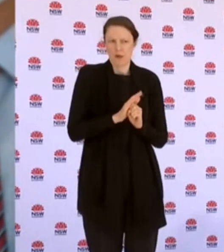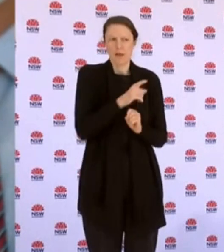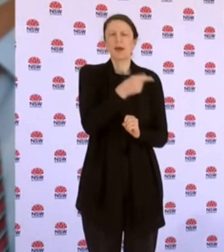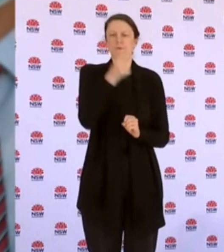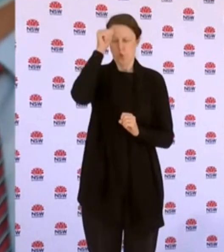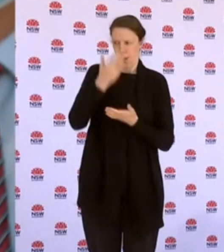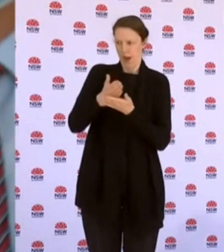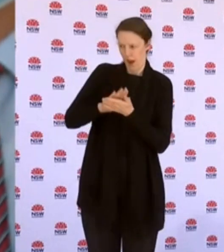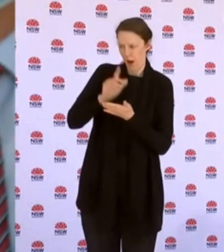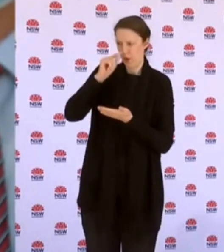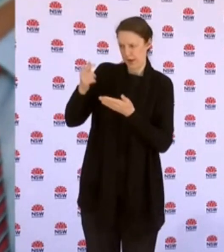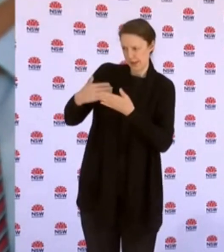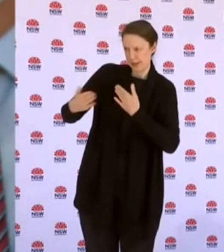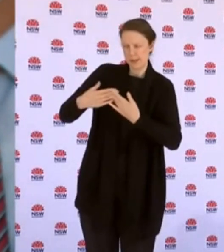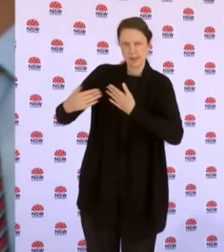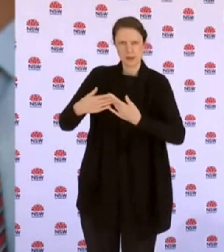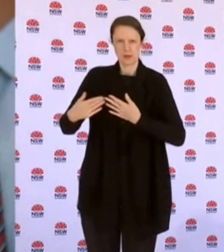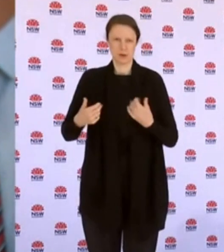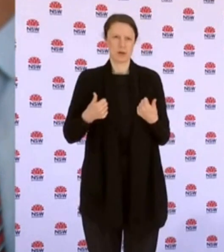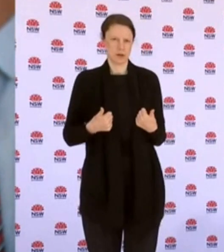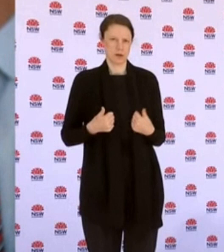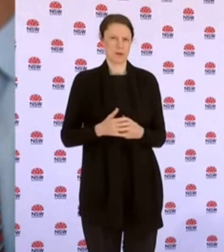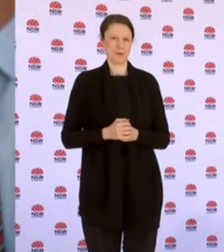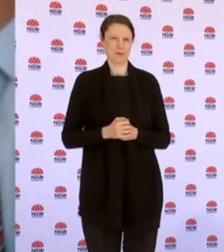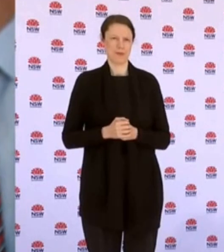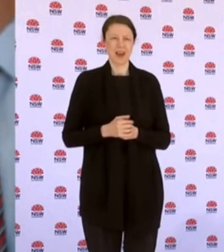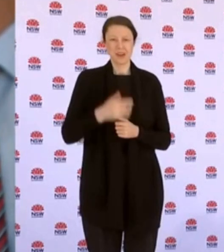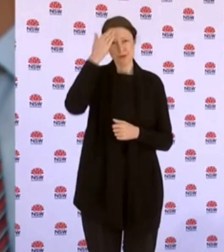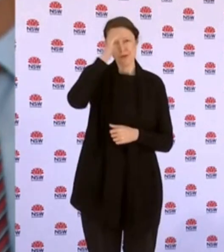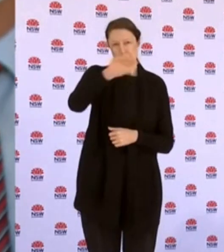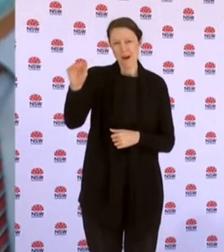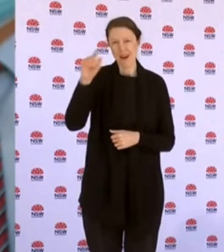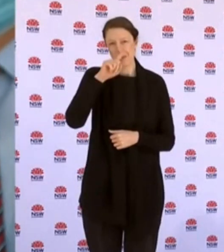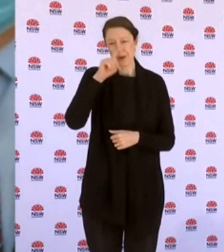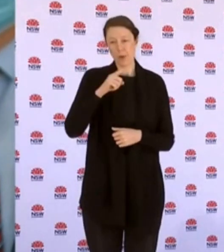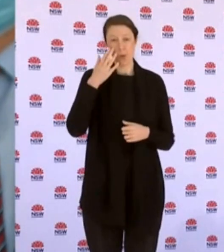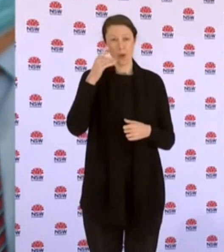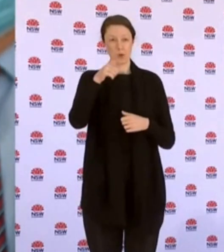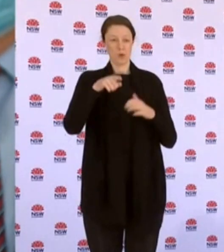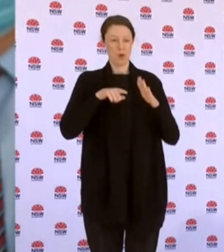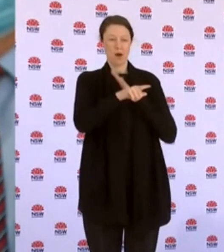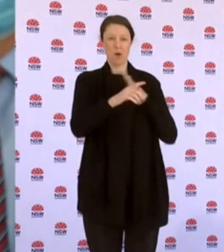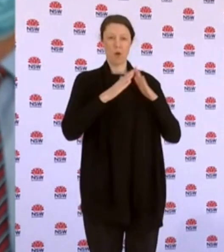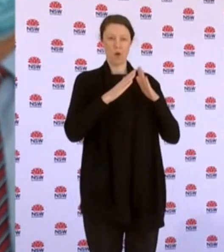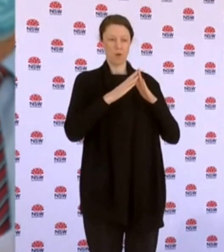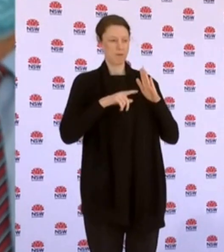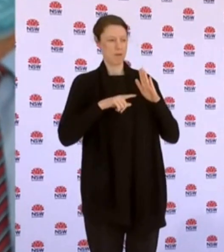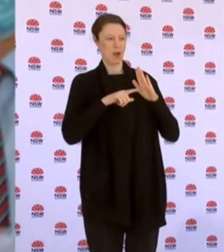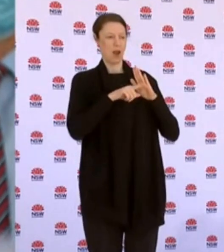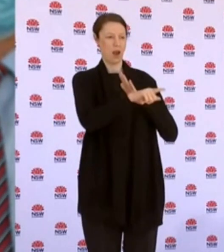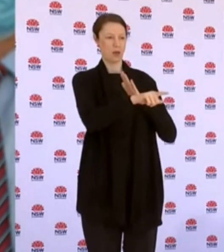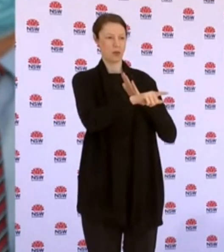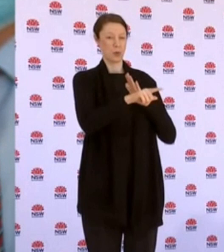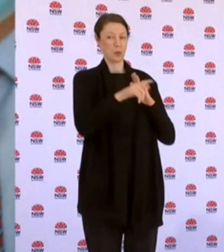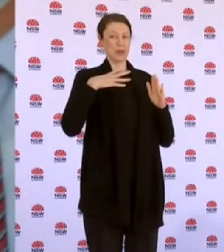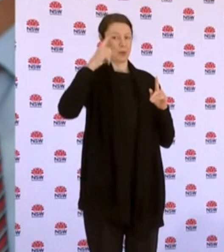of COVID is everywhere. And every time you leave your house, you have to assume that the person next to you is infectious. So as